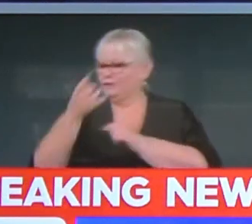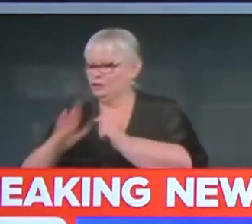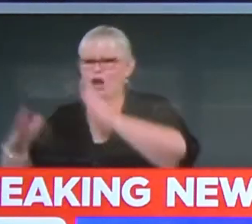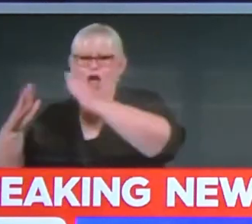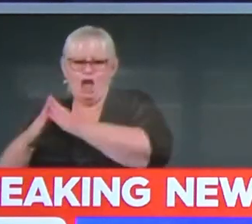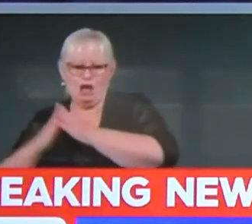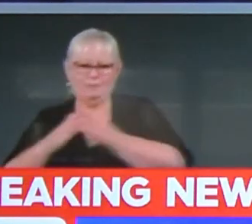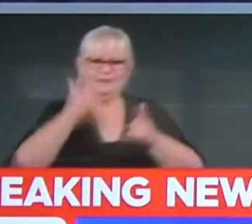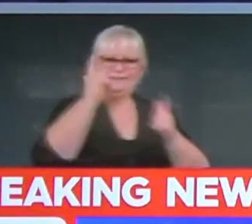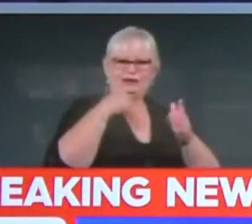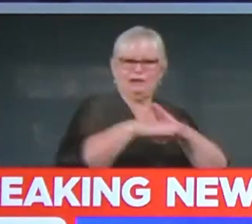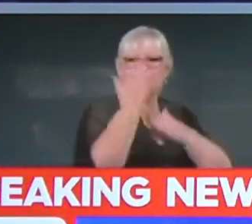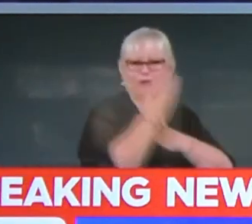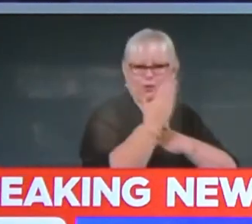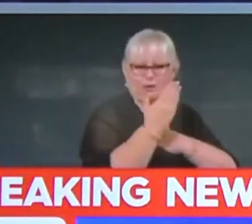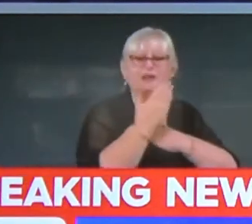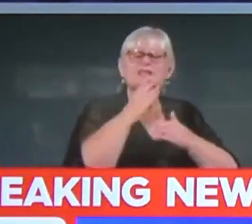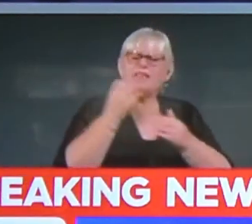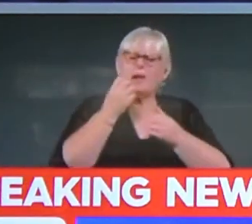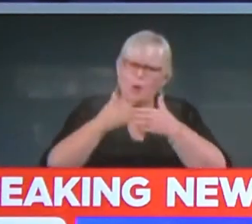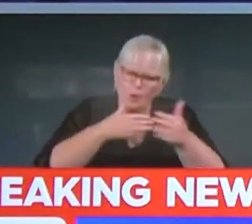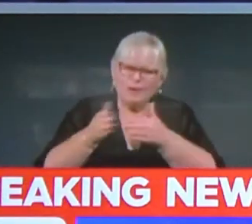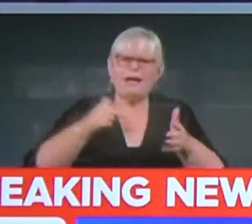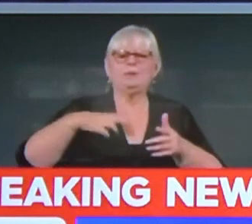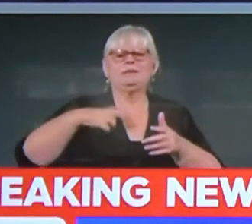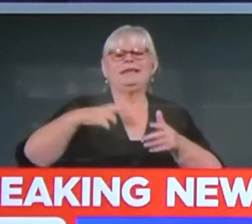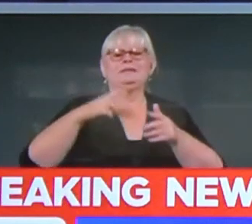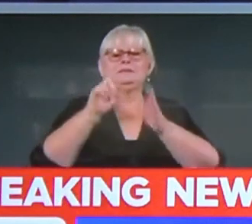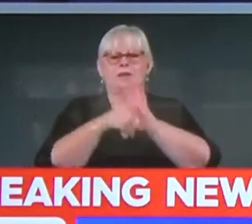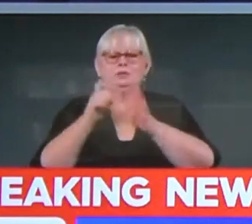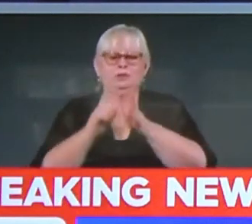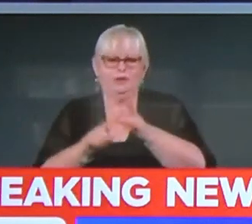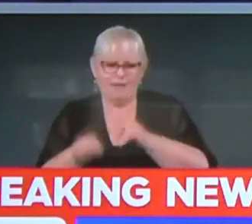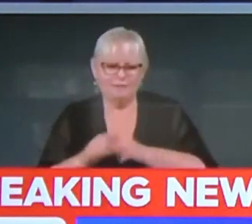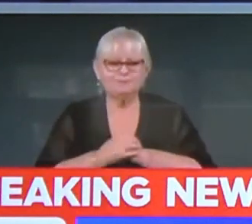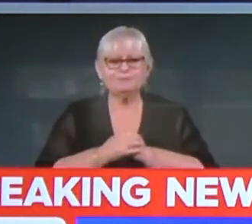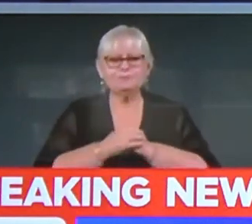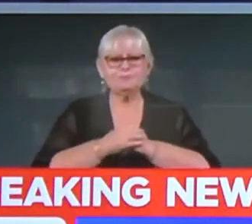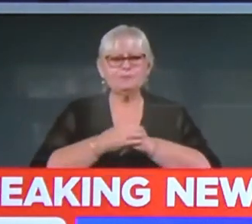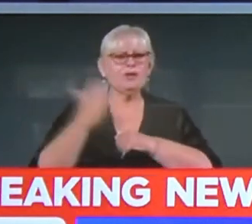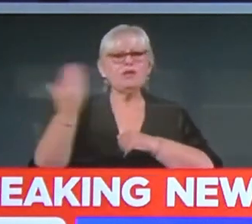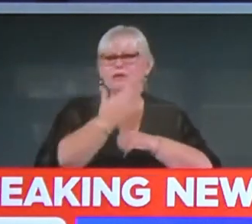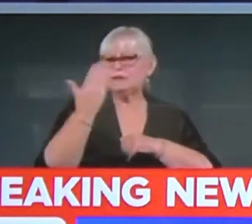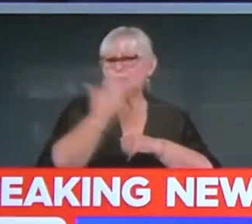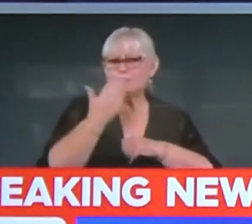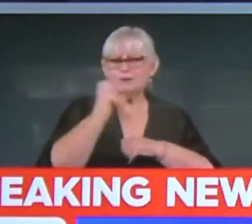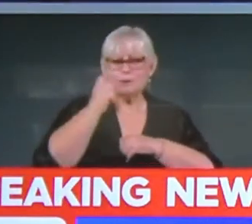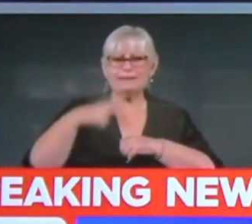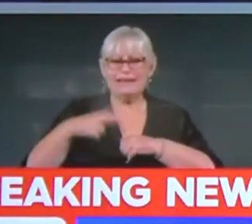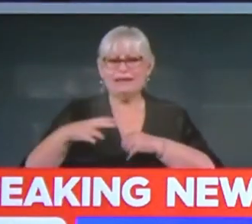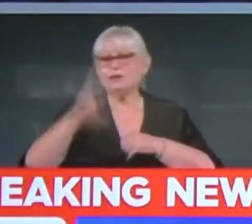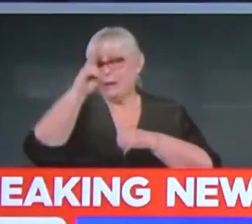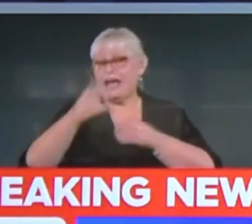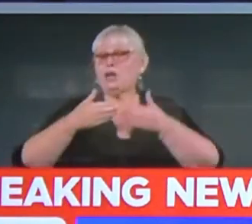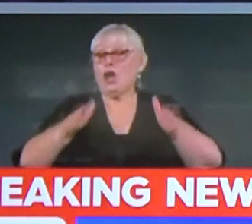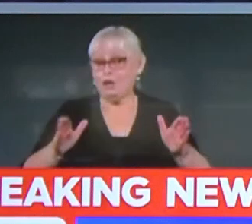those educators to be doing as we go into the term break. Schools, we agree, across the country would need to